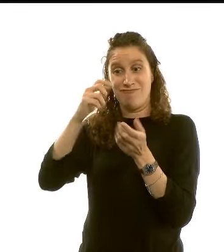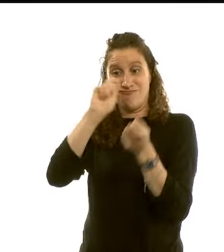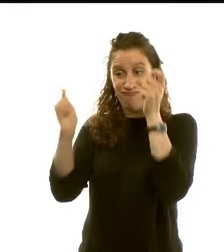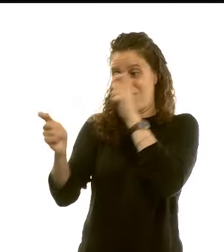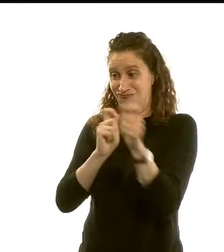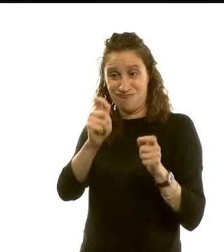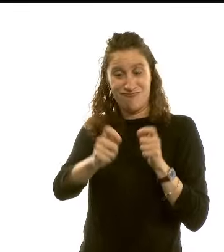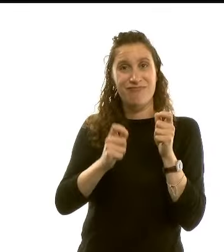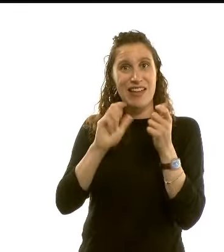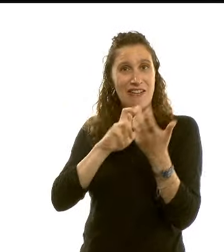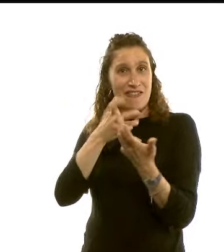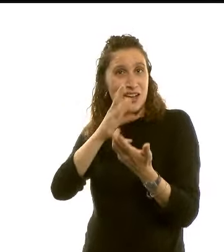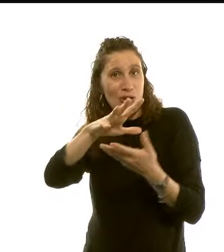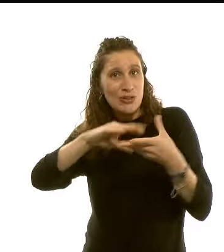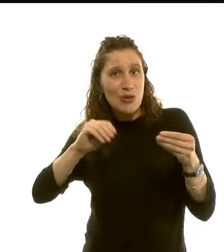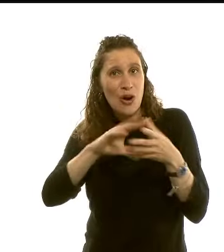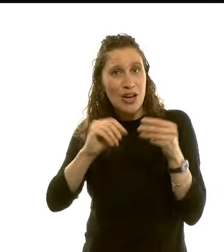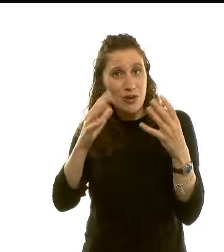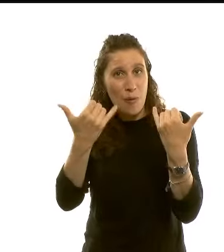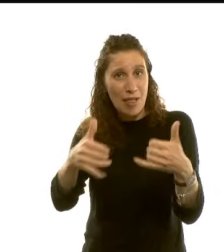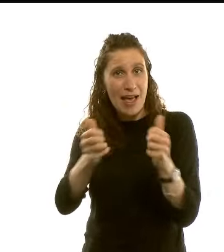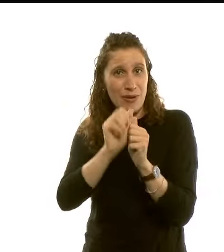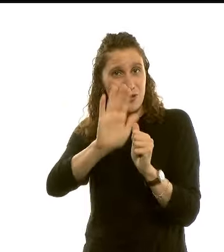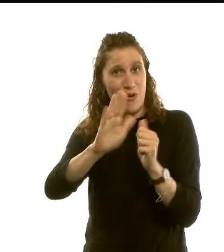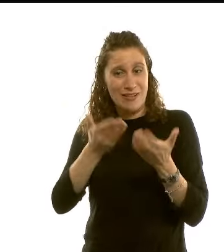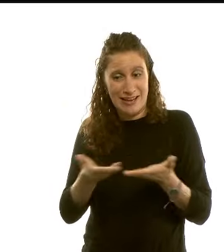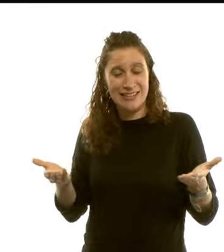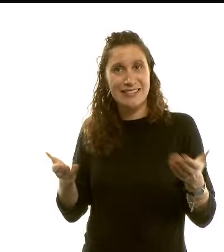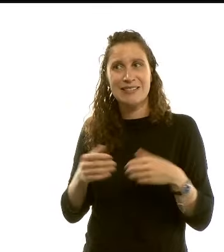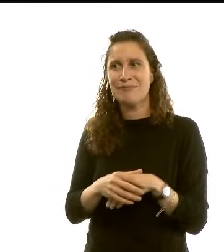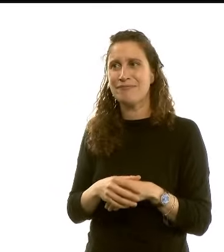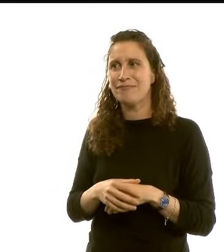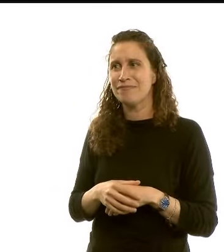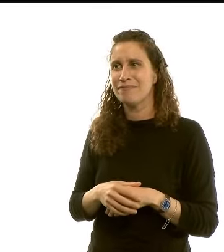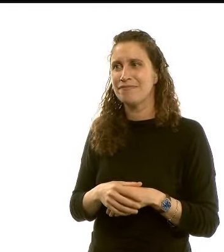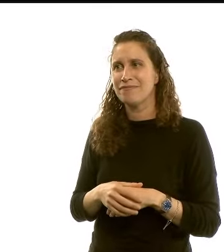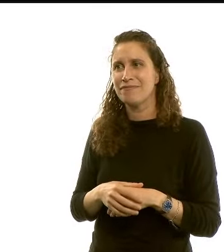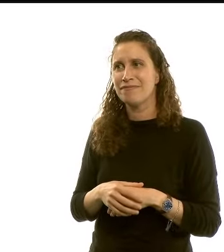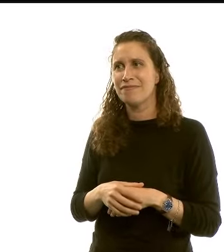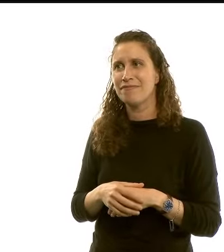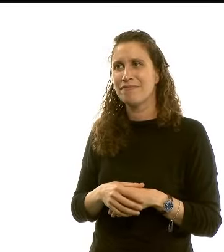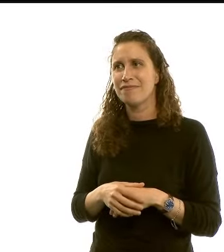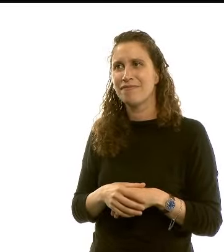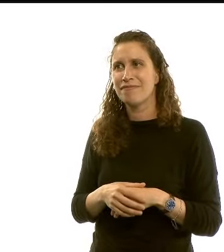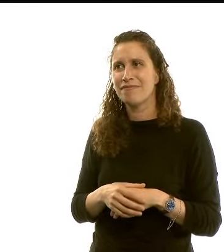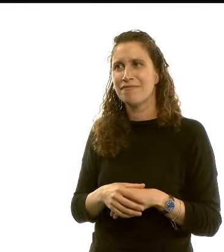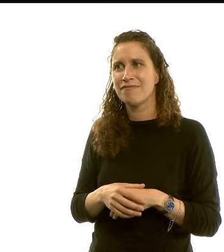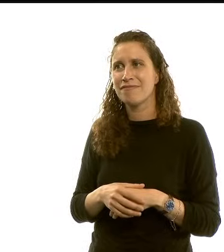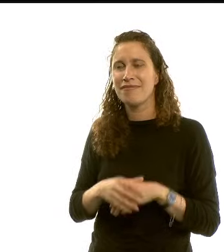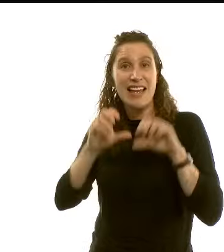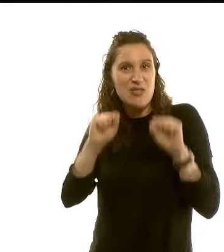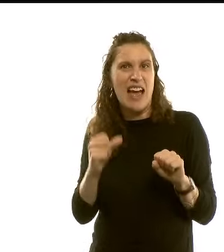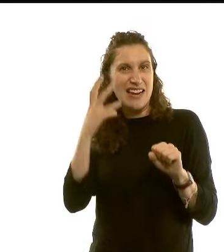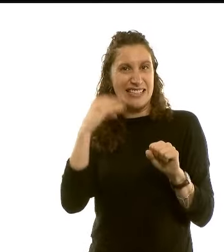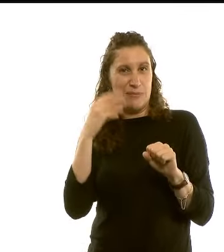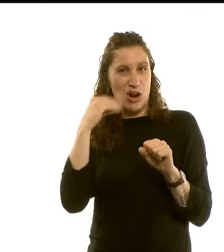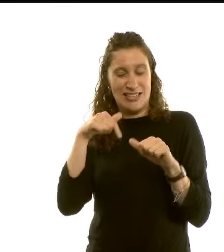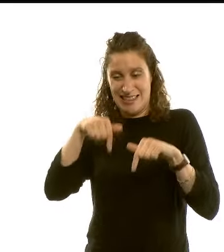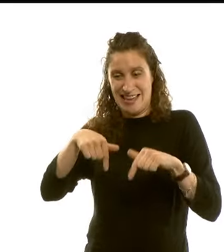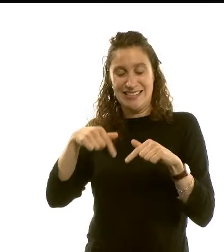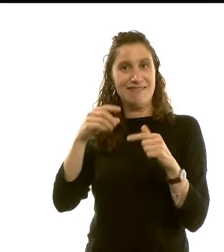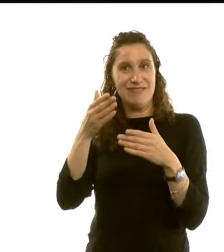fit the story that you want to play with your play sets. And last but not least, you can experience these Lego sets in a shared way